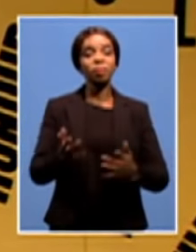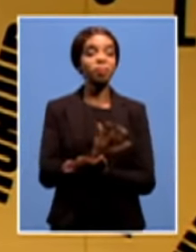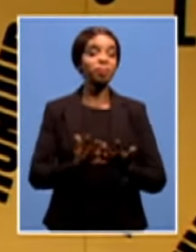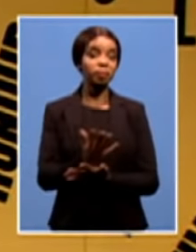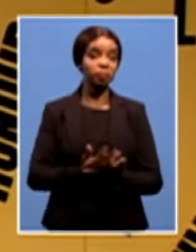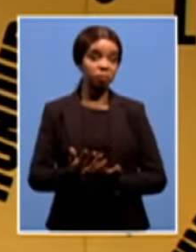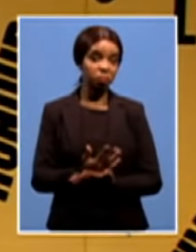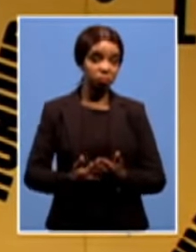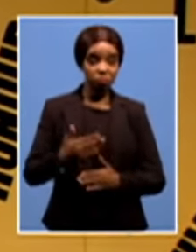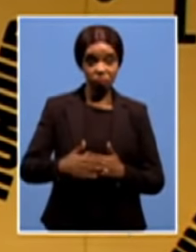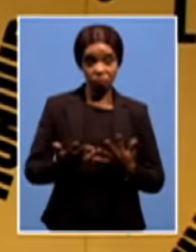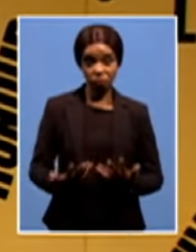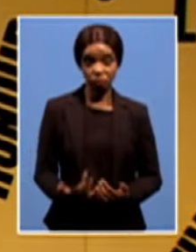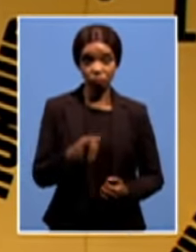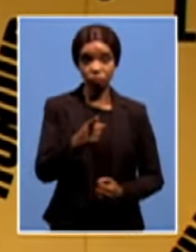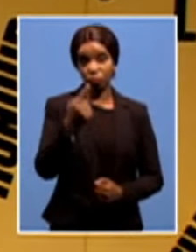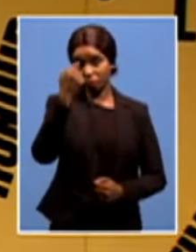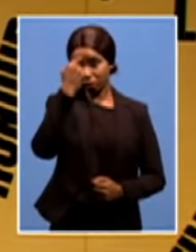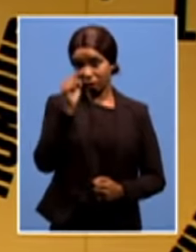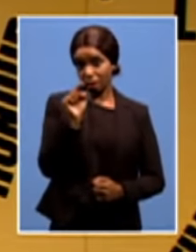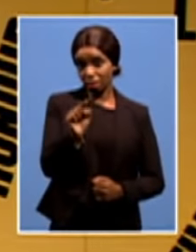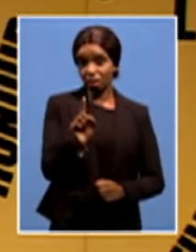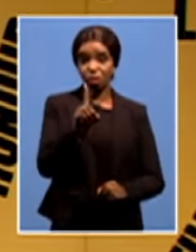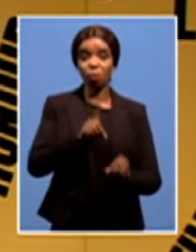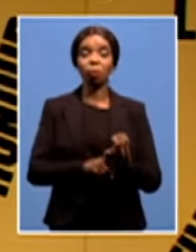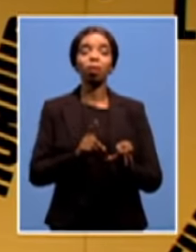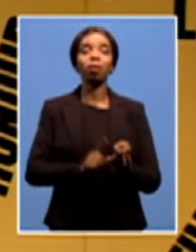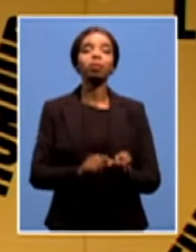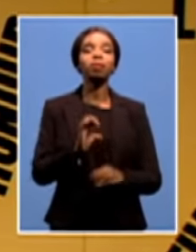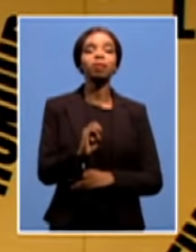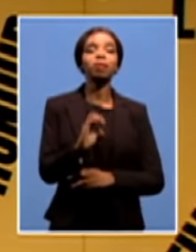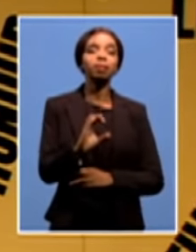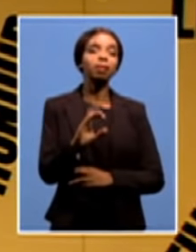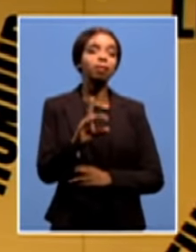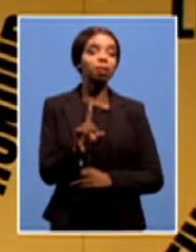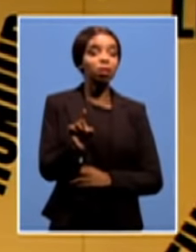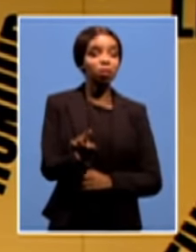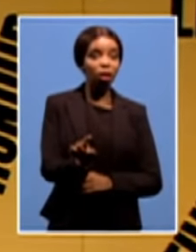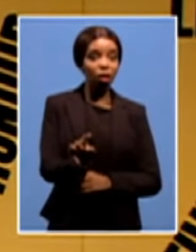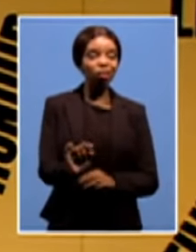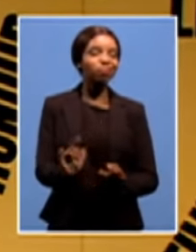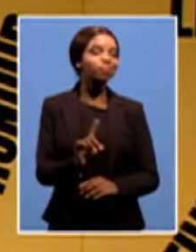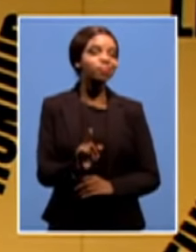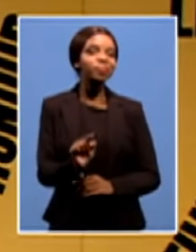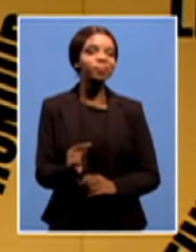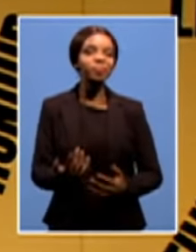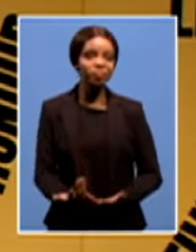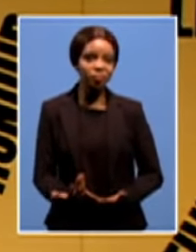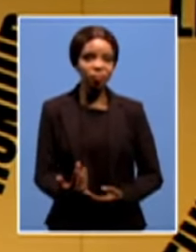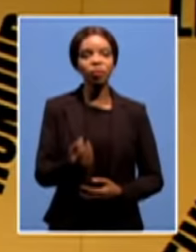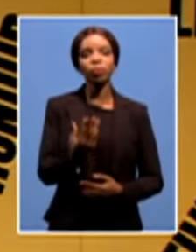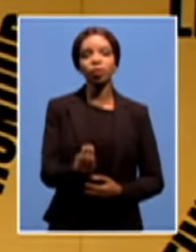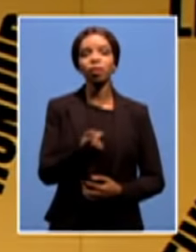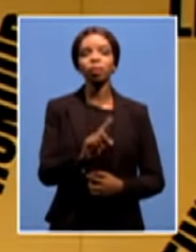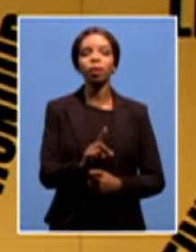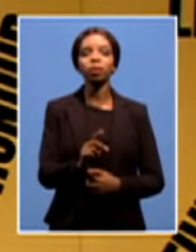think enough has been done to promote quality early childhood development? You've got your three colors to choose from. Green is